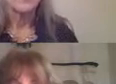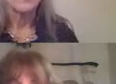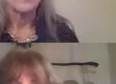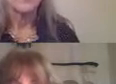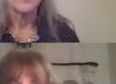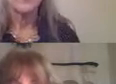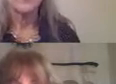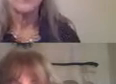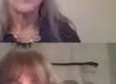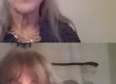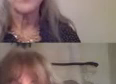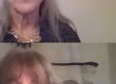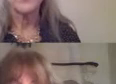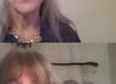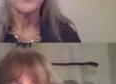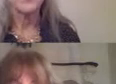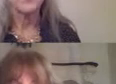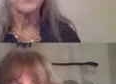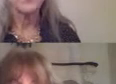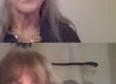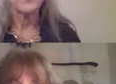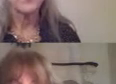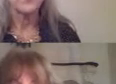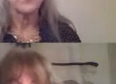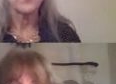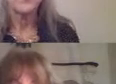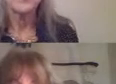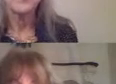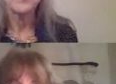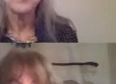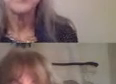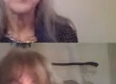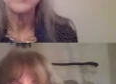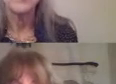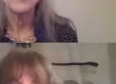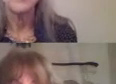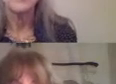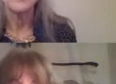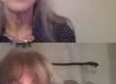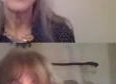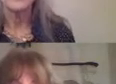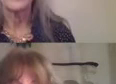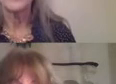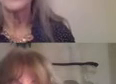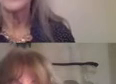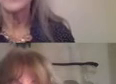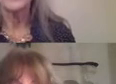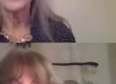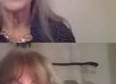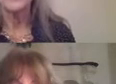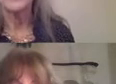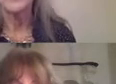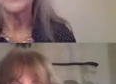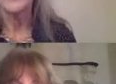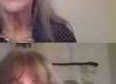is capturing Loewy doing the actual dances, but there are images of other women sort of recreating the same dance. So we did have